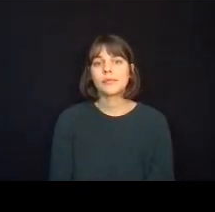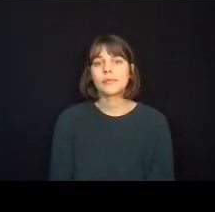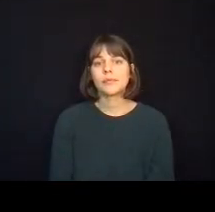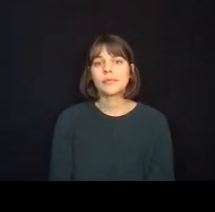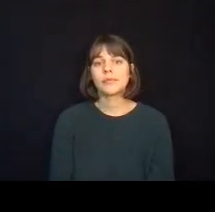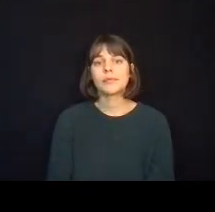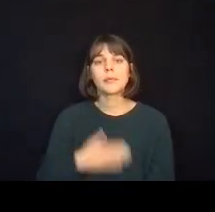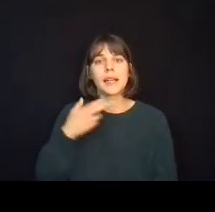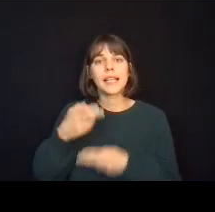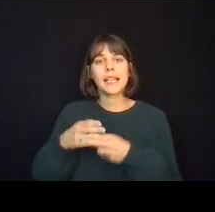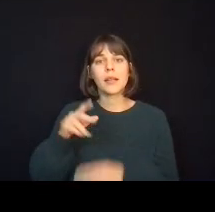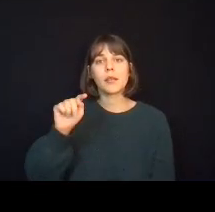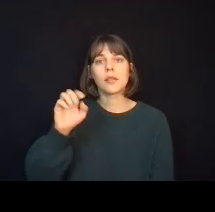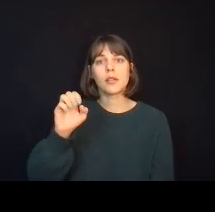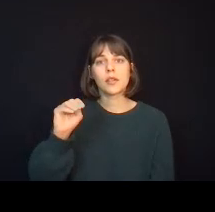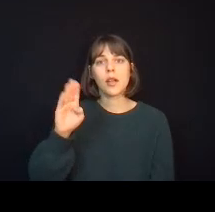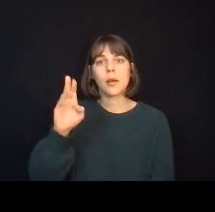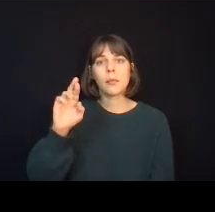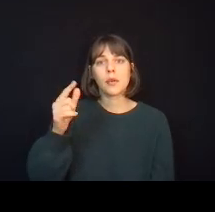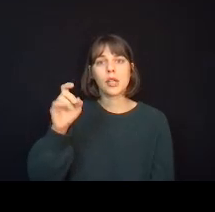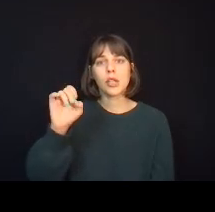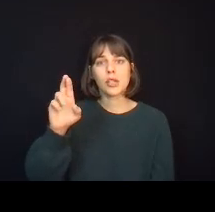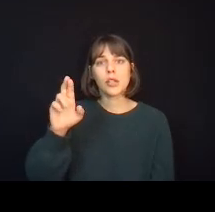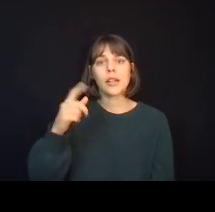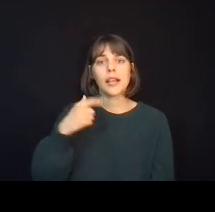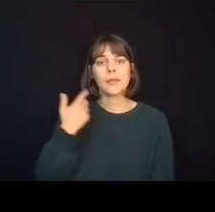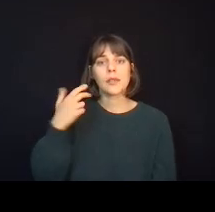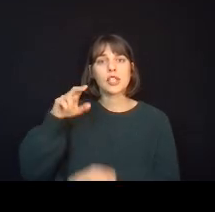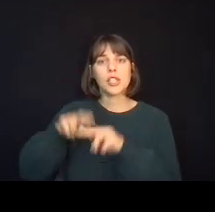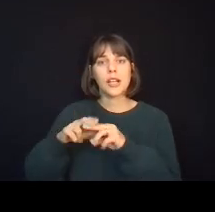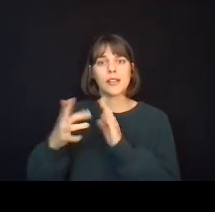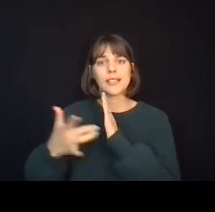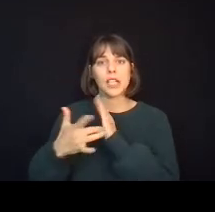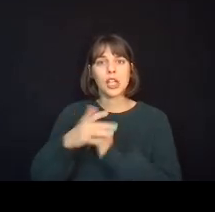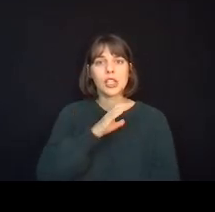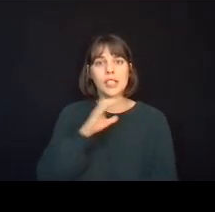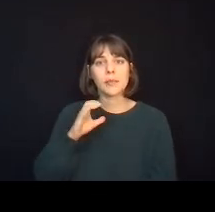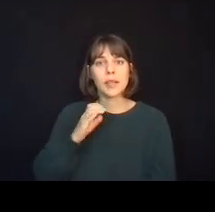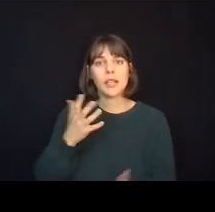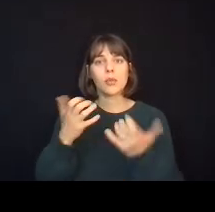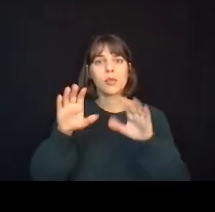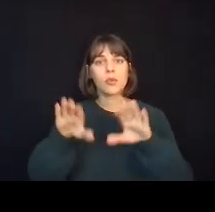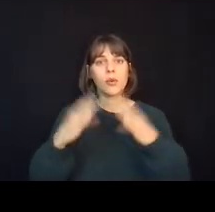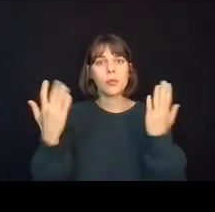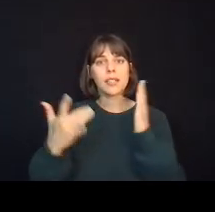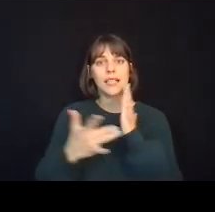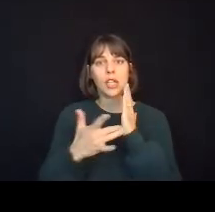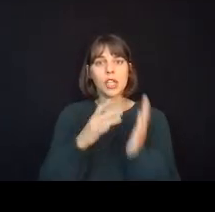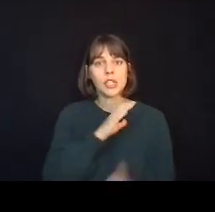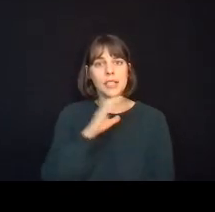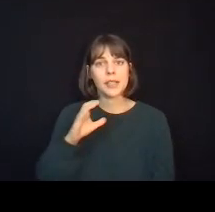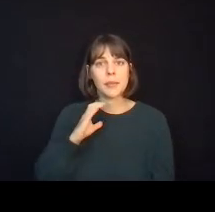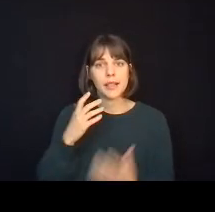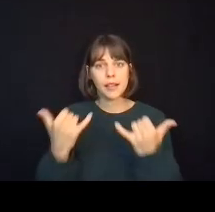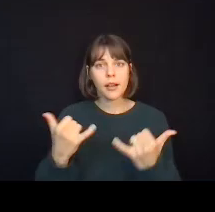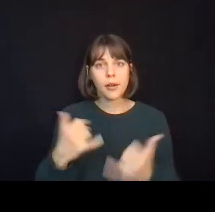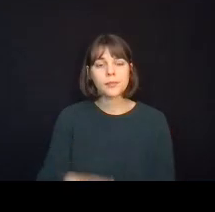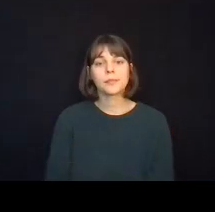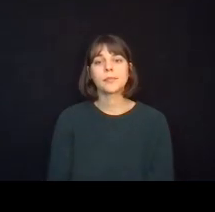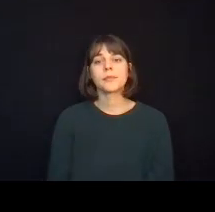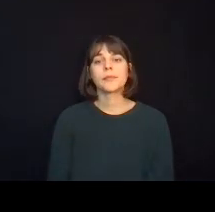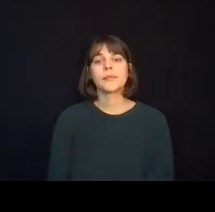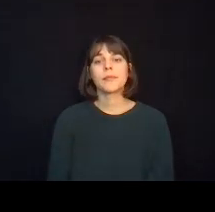My name is Tom Bergender. I am Chair of the Technology Committee, and I'd like to call to order the Technology Committee at this